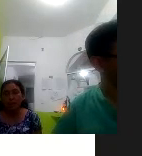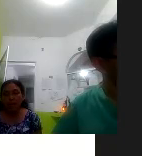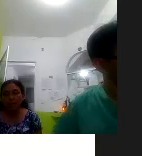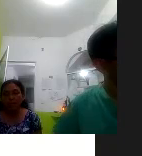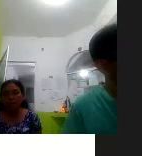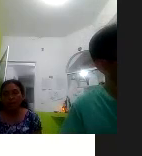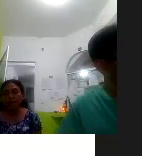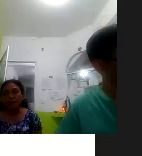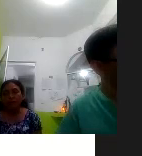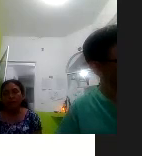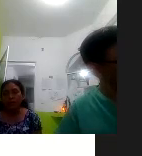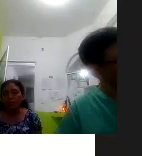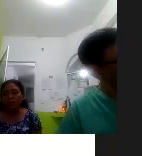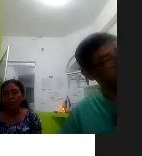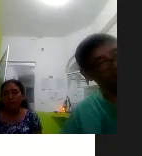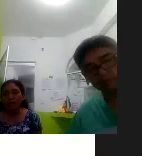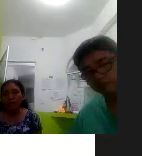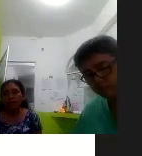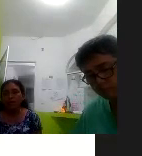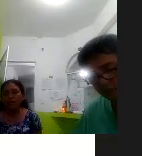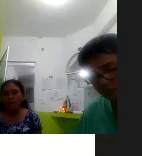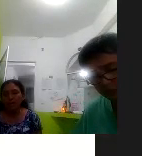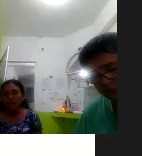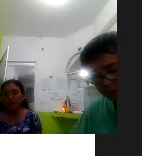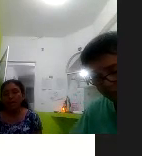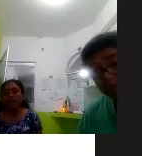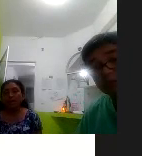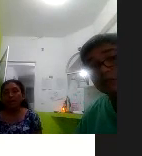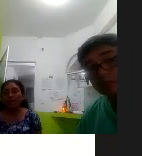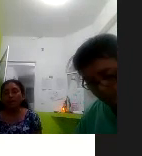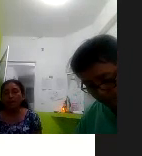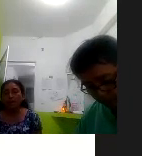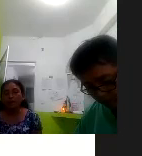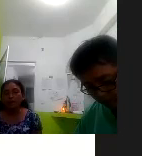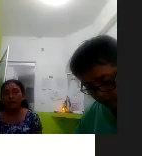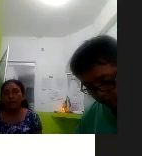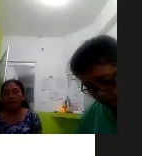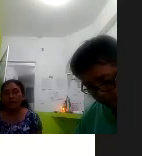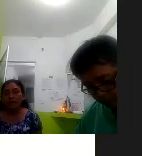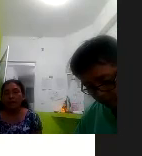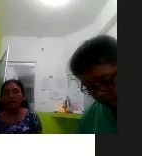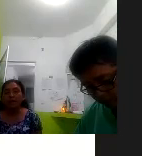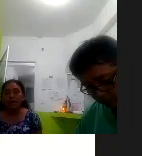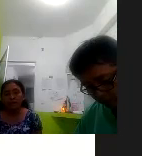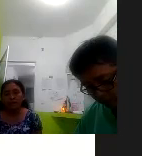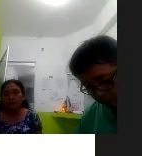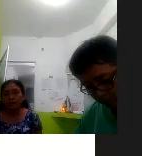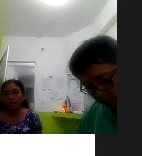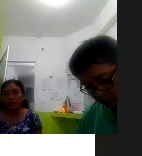primer embarazo, la comadrona recomienda de que tiene que